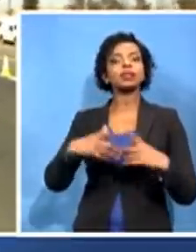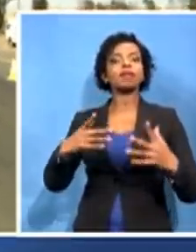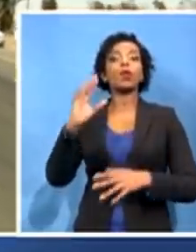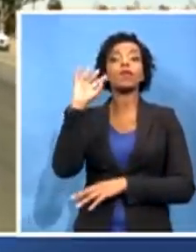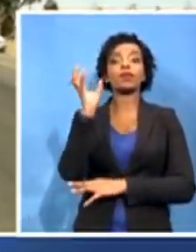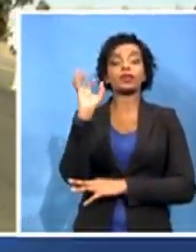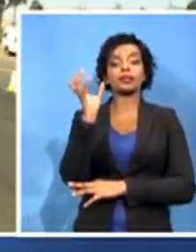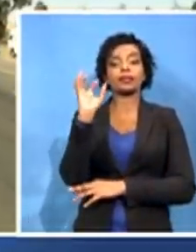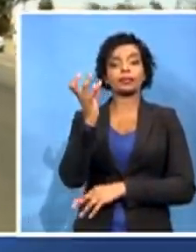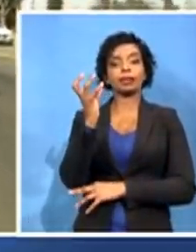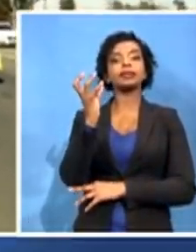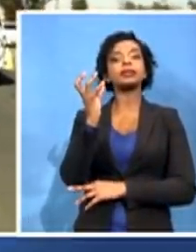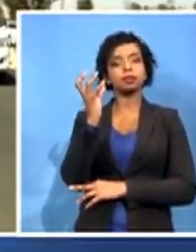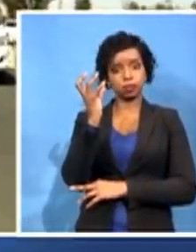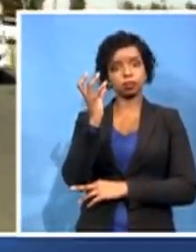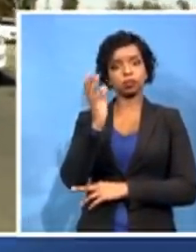Belekeyan.